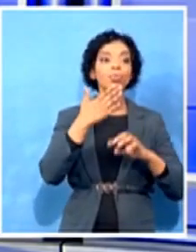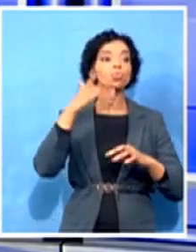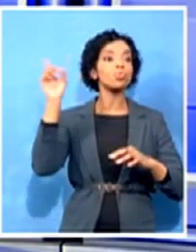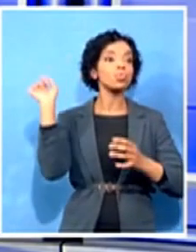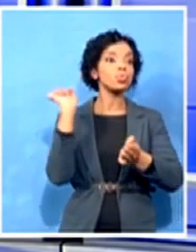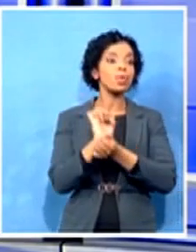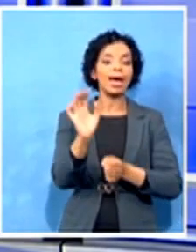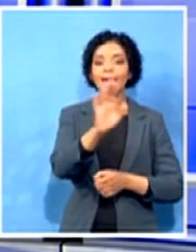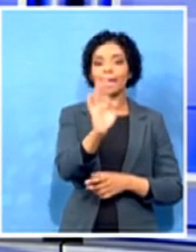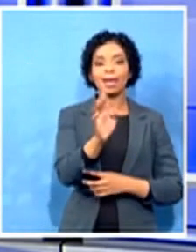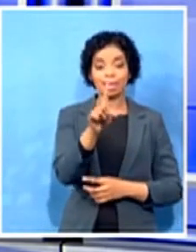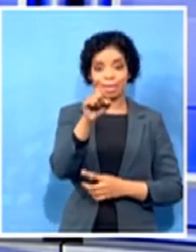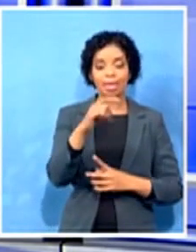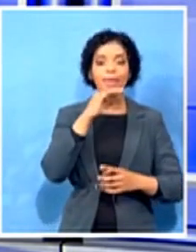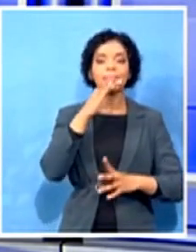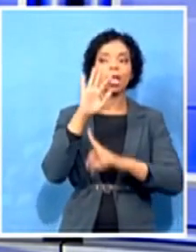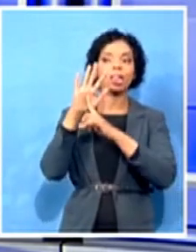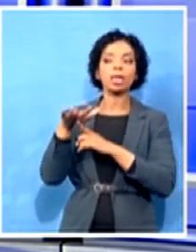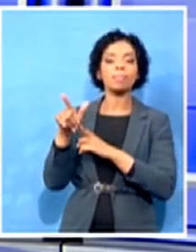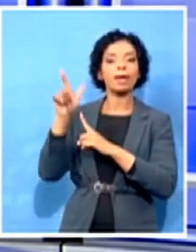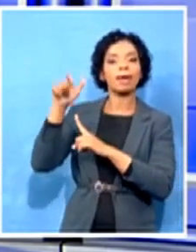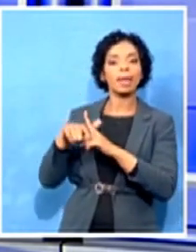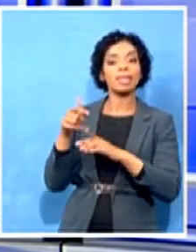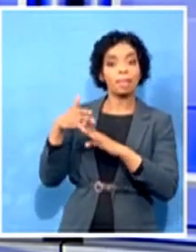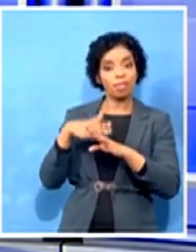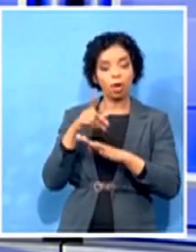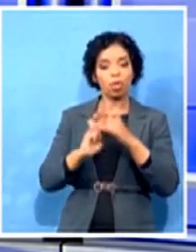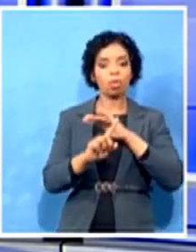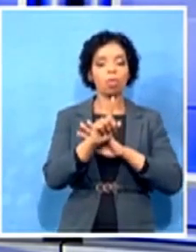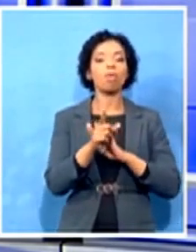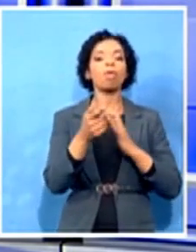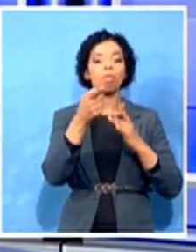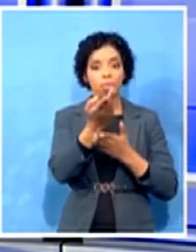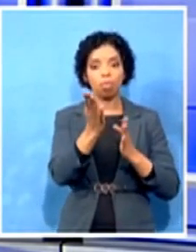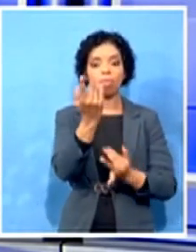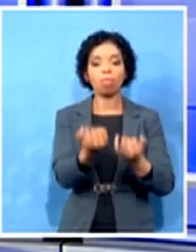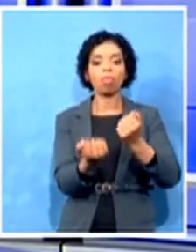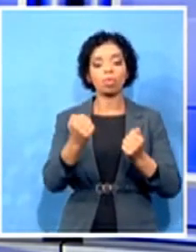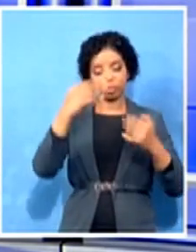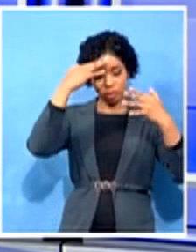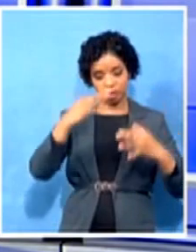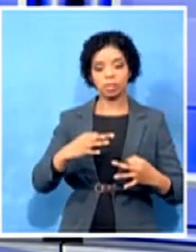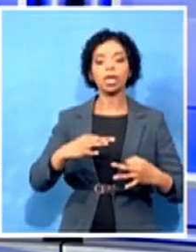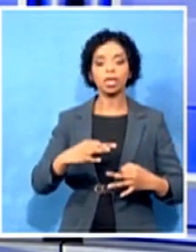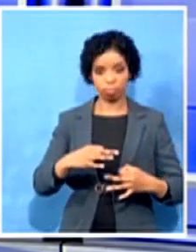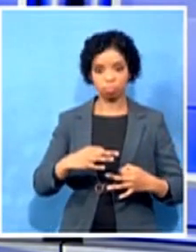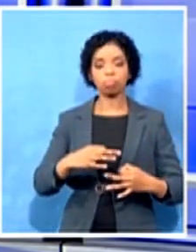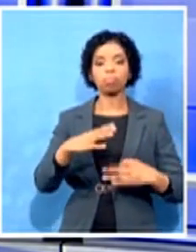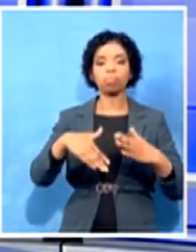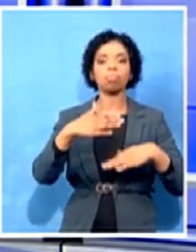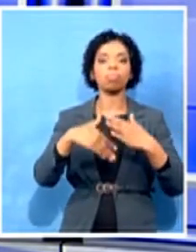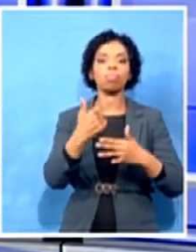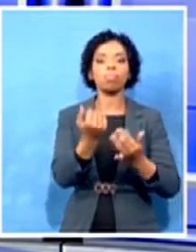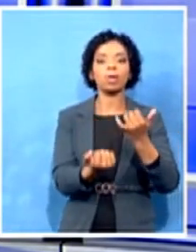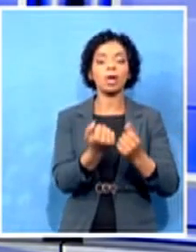to a person before the prosecuting authority decides to prosecute. But some media houses appear to have a different understanding on this. I